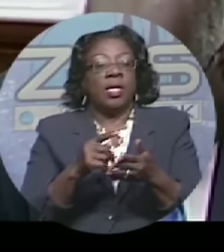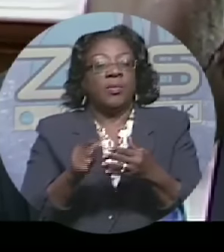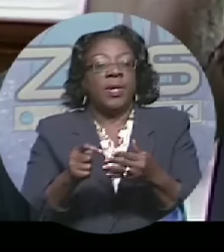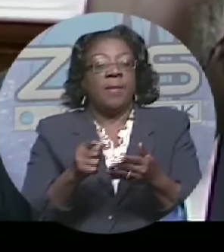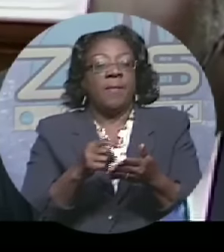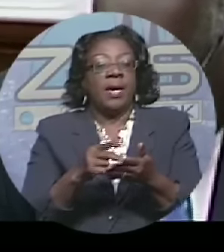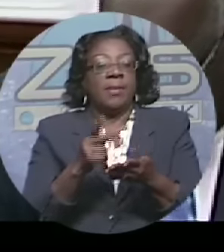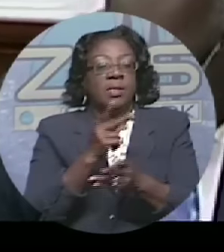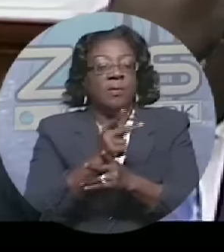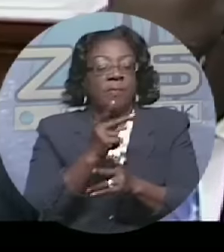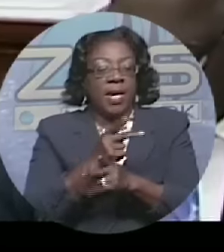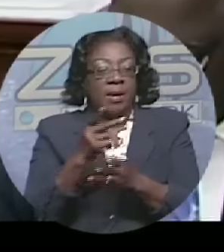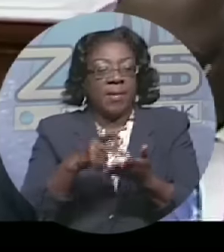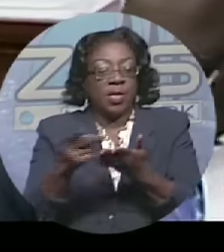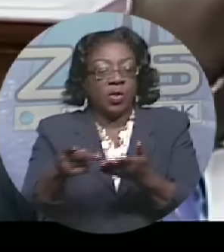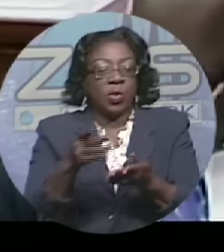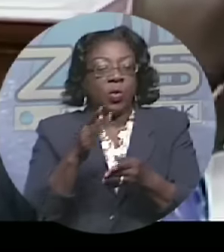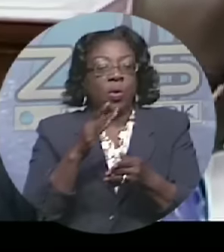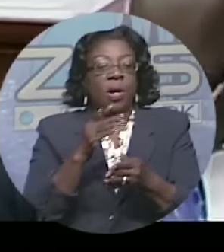March.